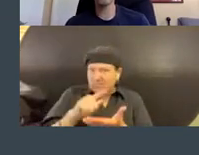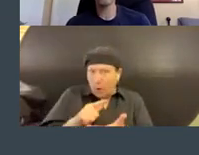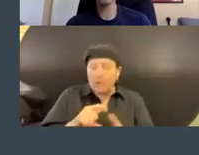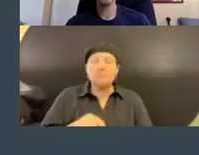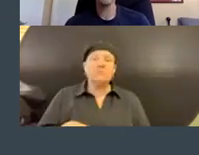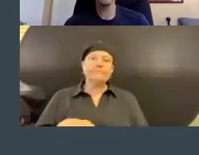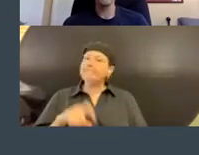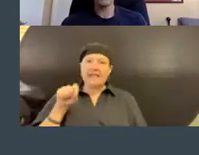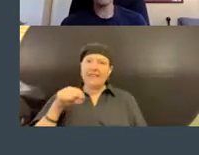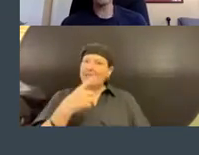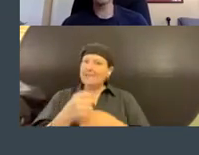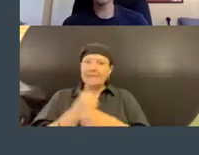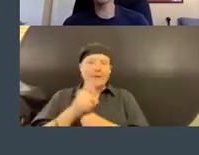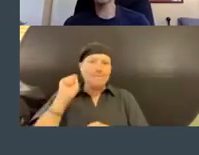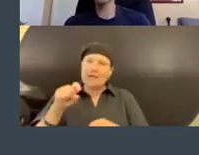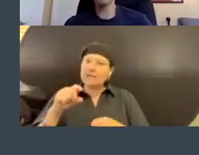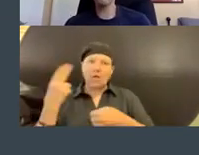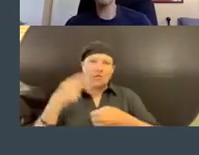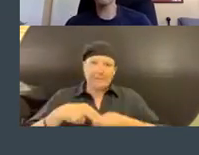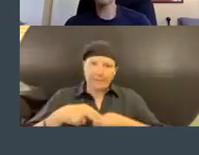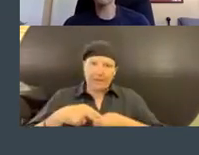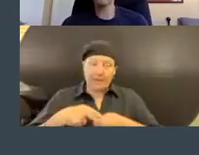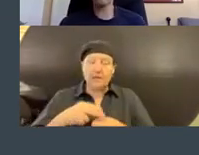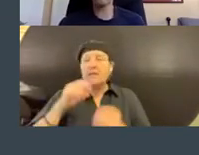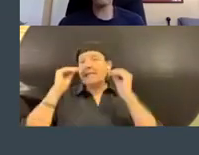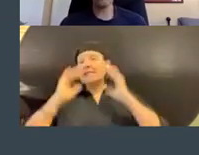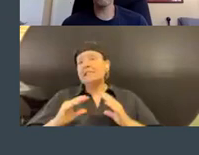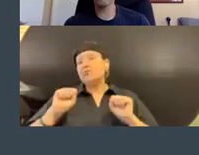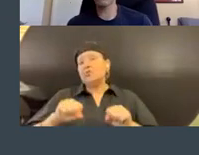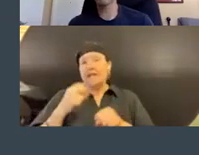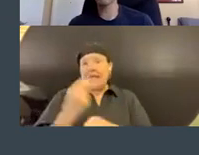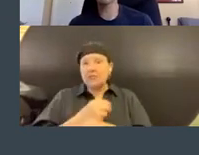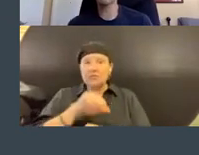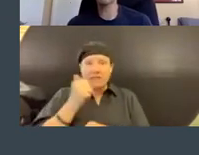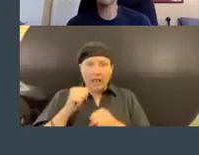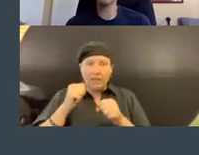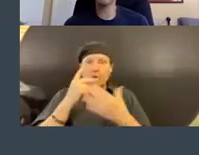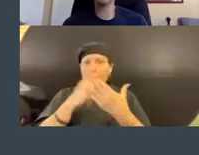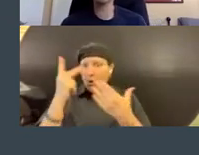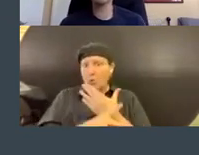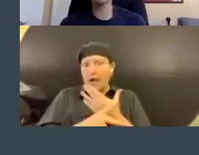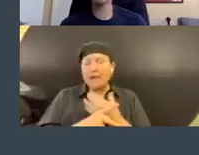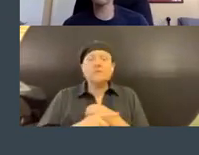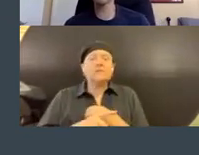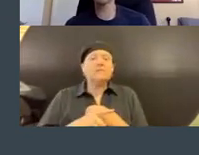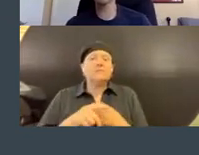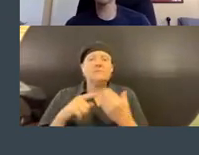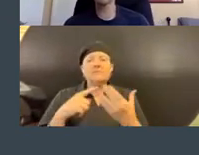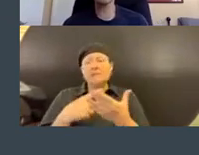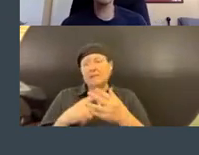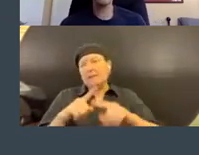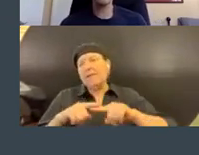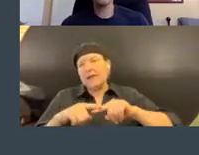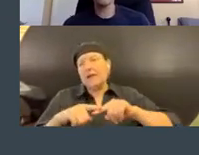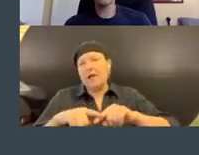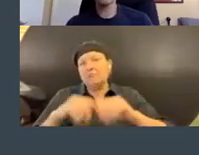level. As I mentioned earlier, the teachers might use additional platforms or go over what platforms that specific grade level is going to